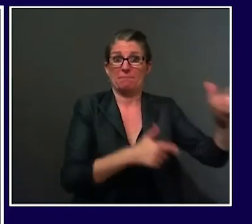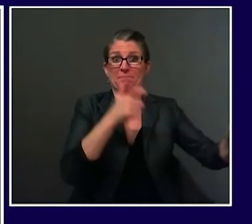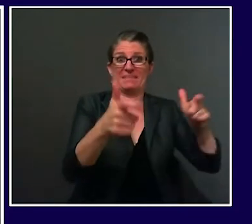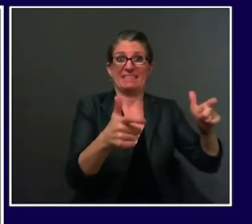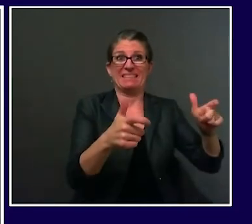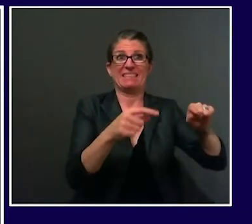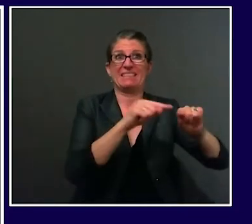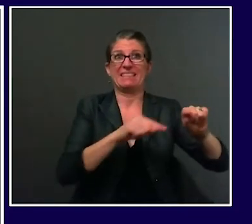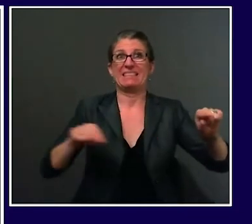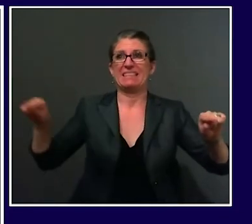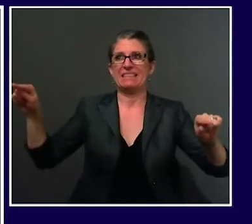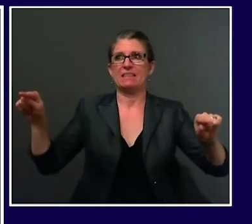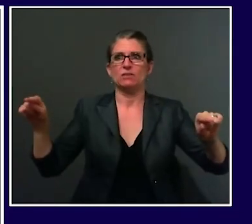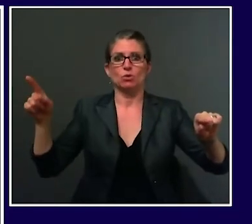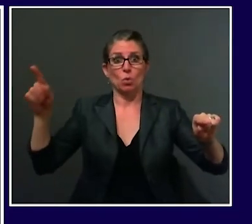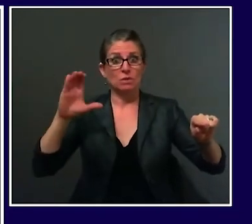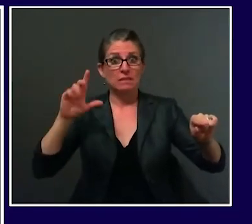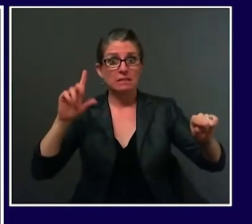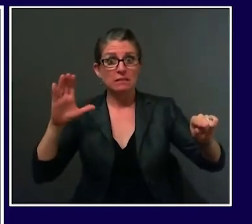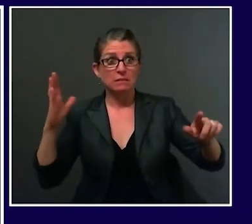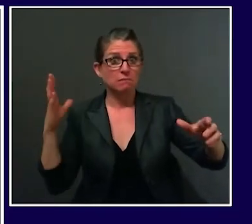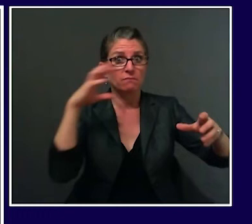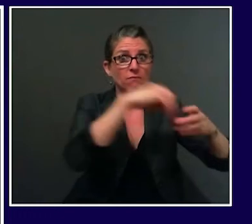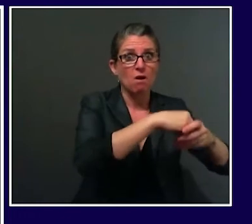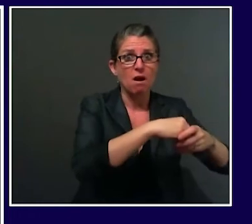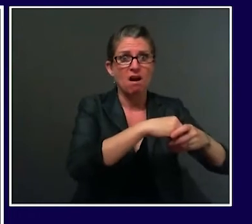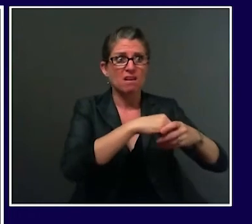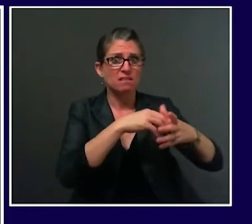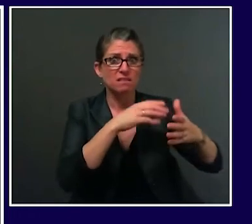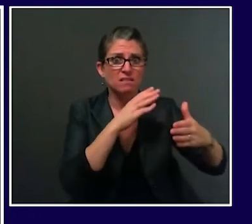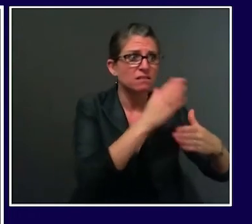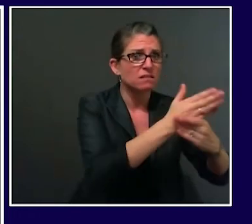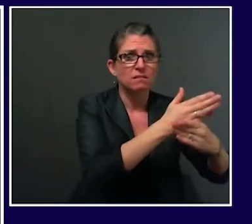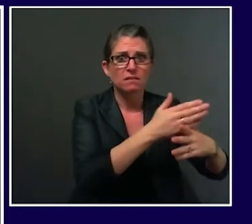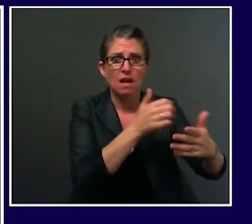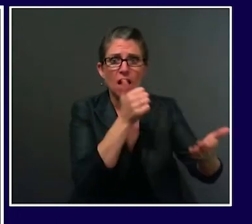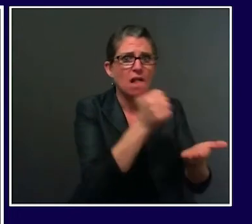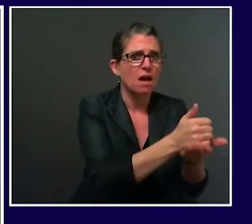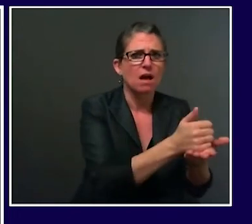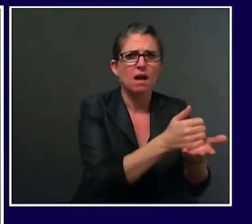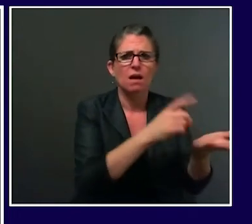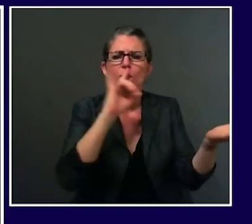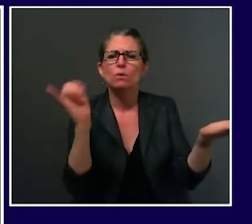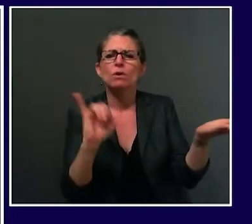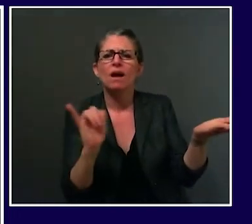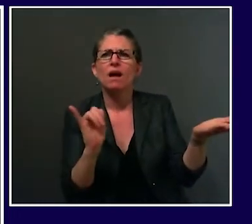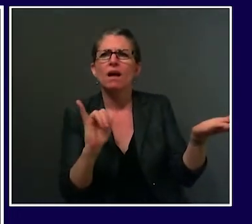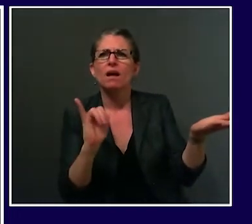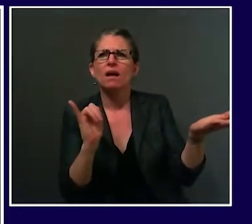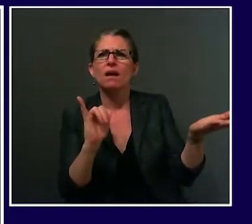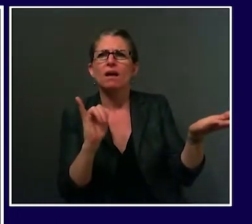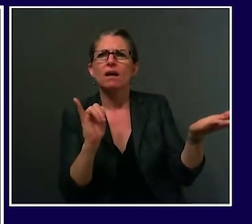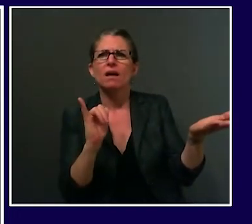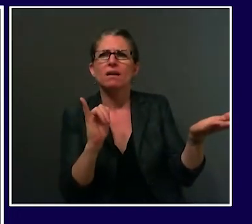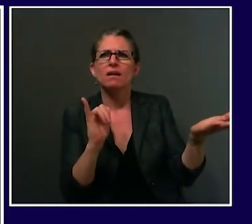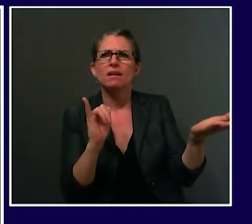and give them some guidance, or why is it that the situation there has